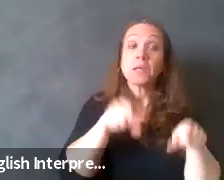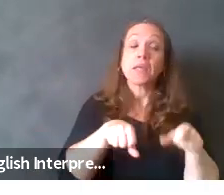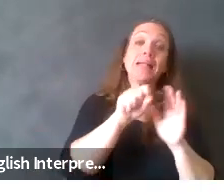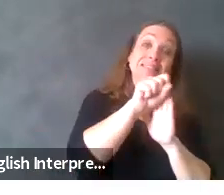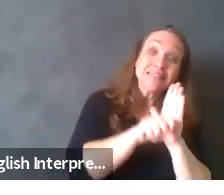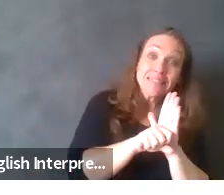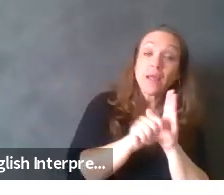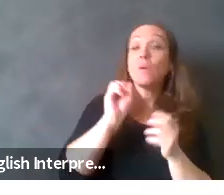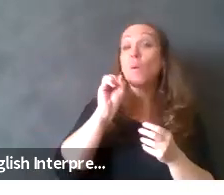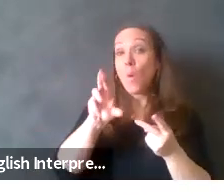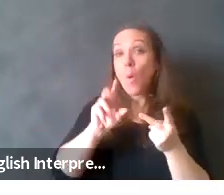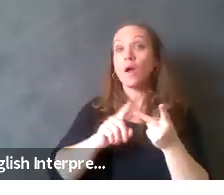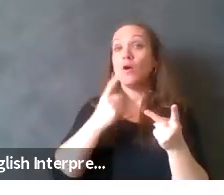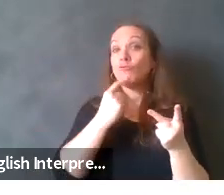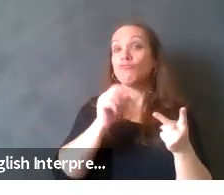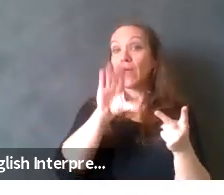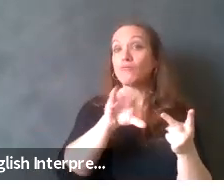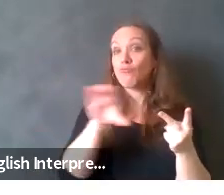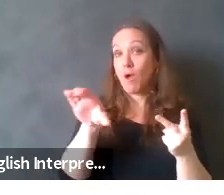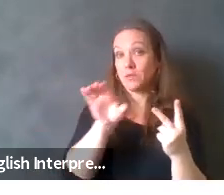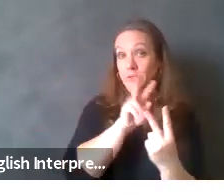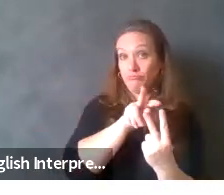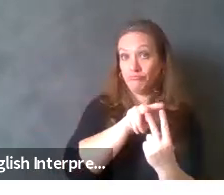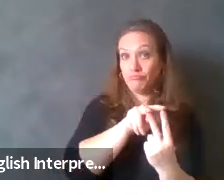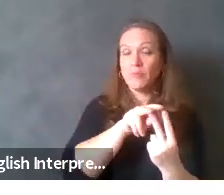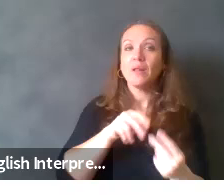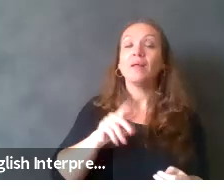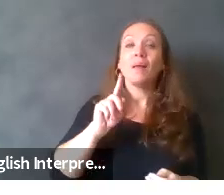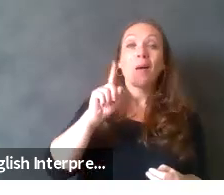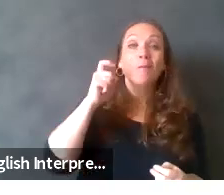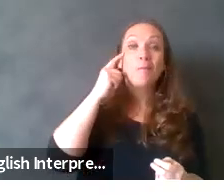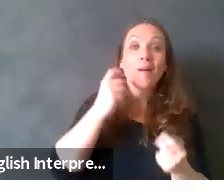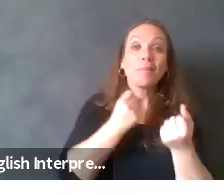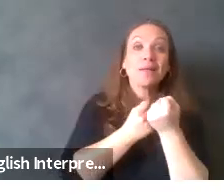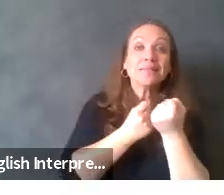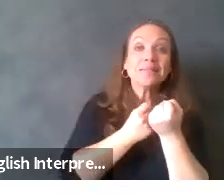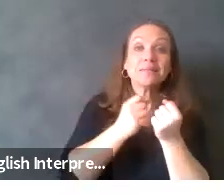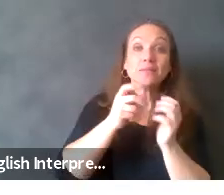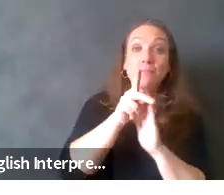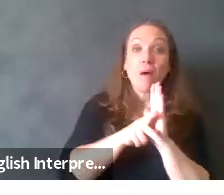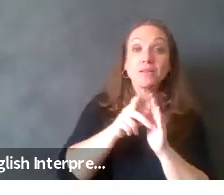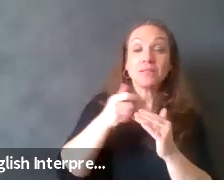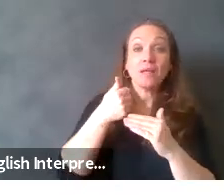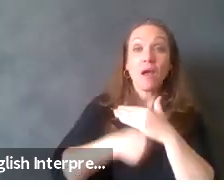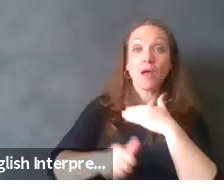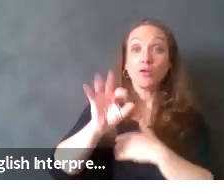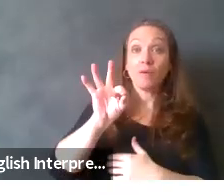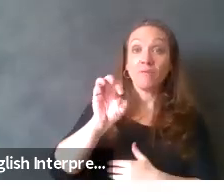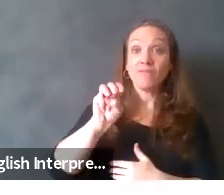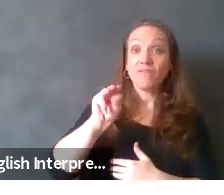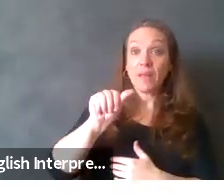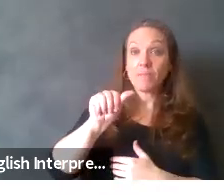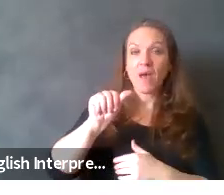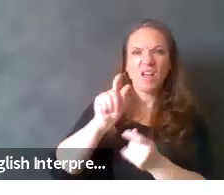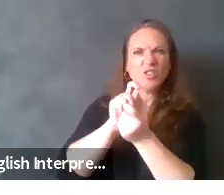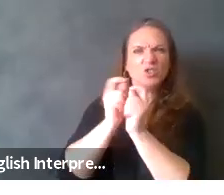Cross. There has been a change in the public assistance policy of FEMA, which can